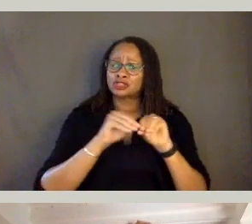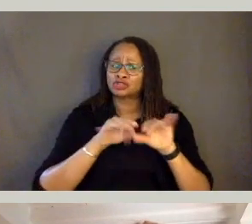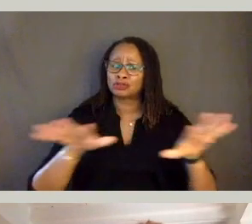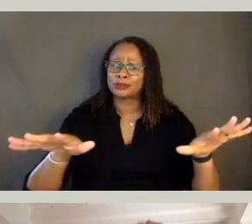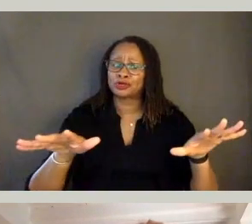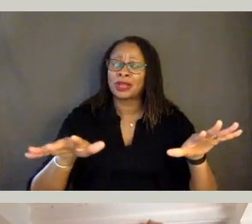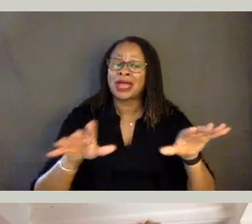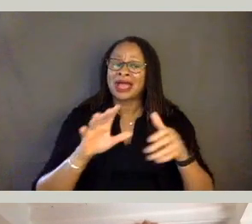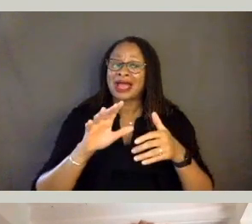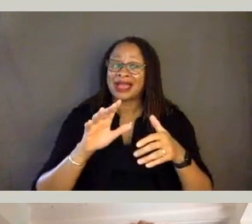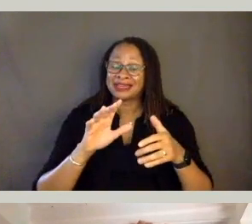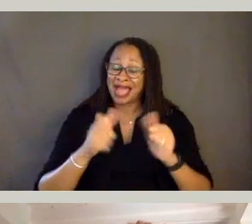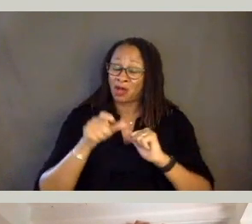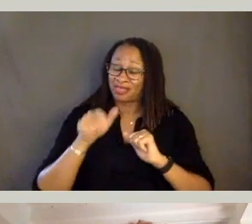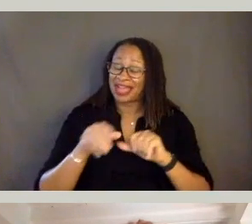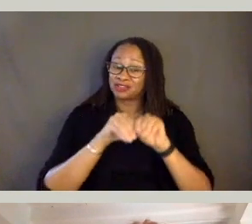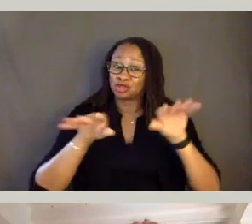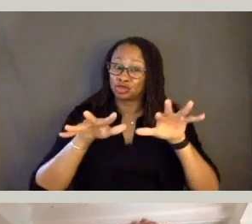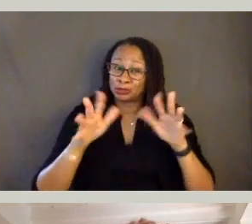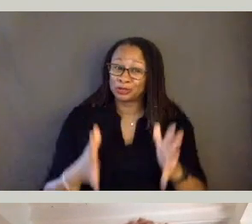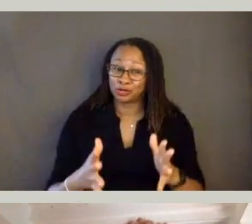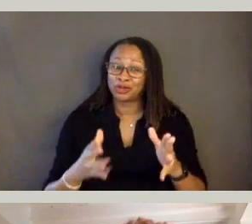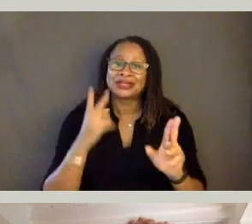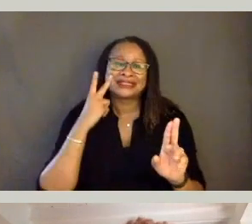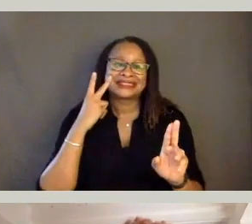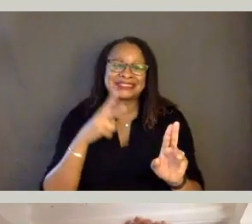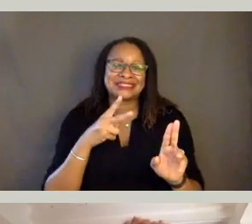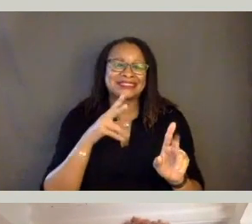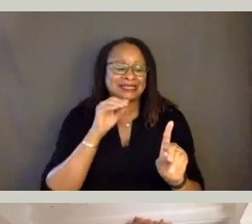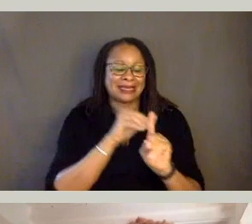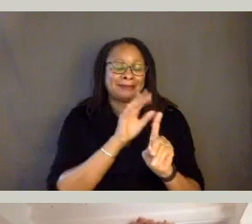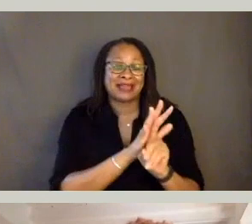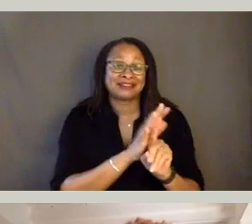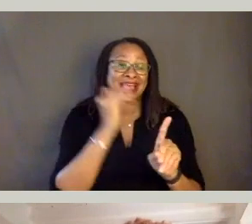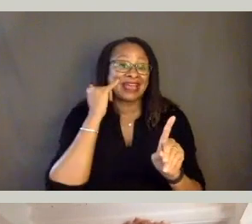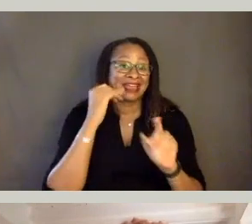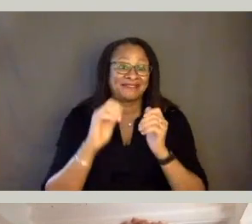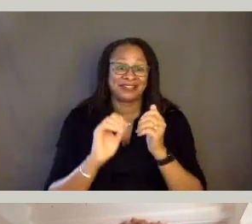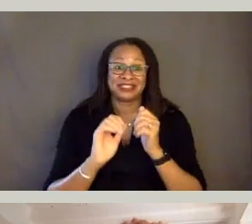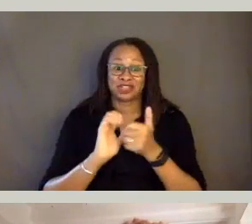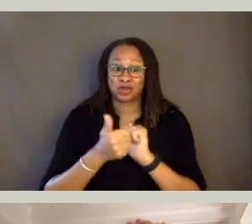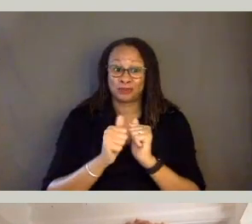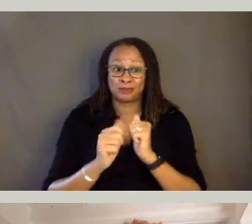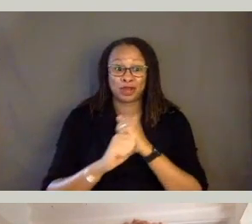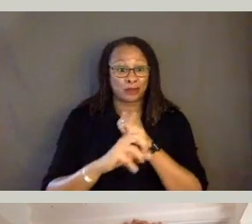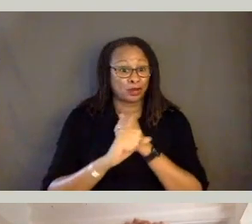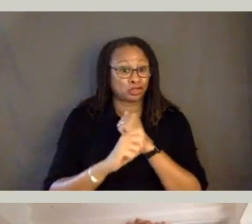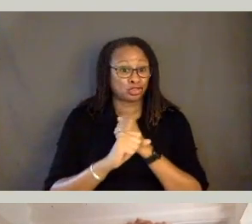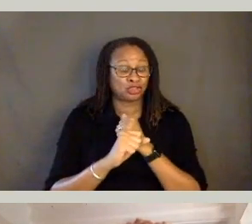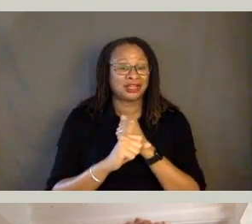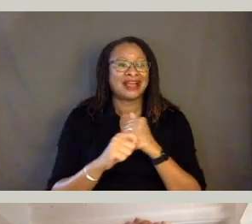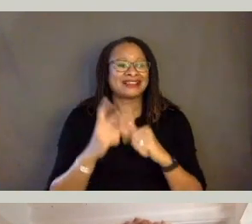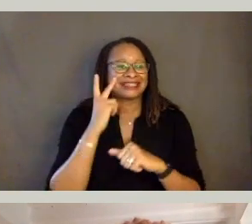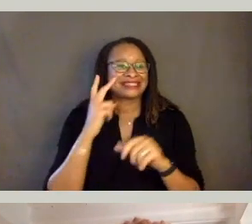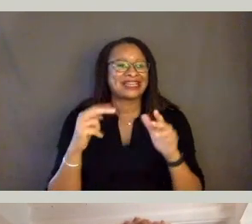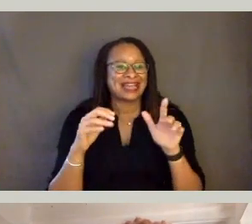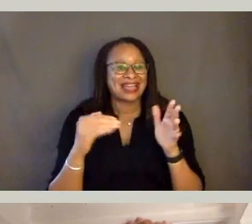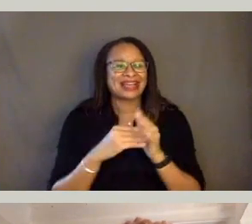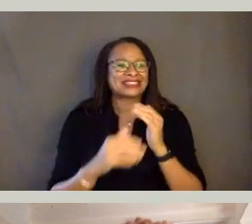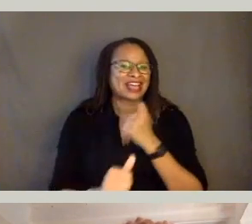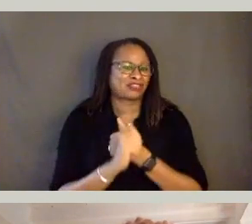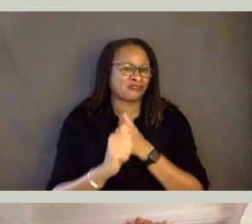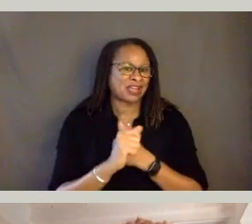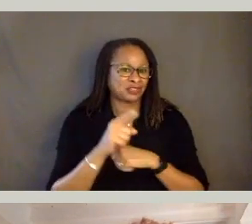sees impact, you know, and often if it's a commercial distributor, they see that as a threat, as a potential threat to